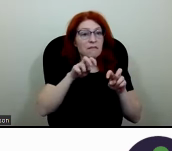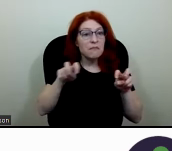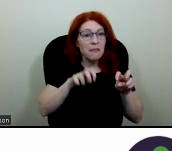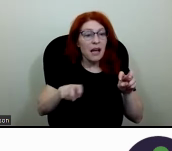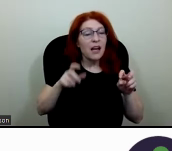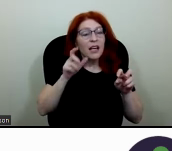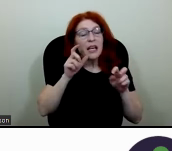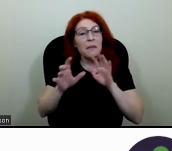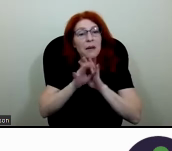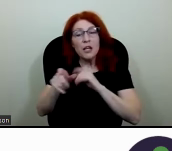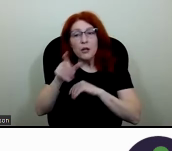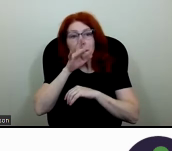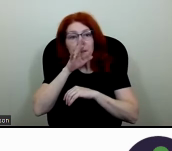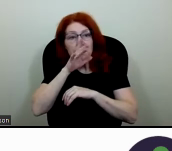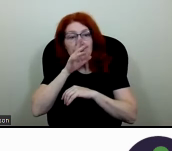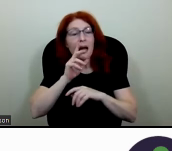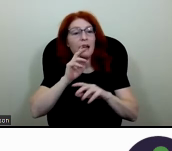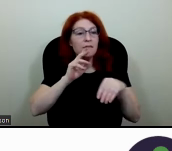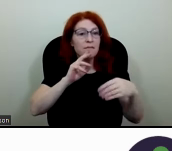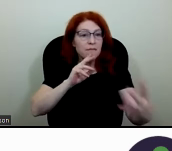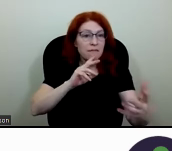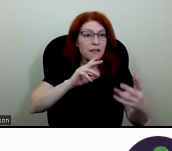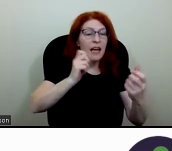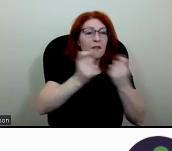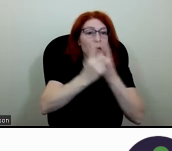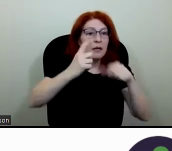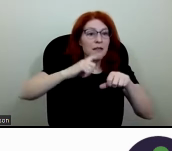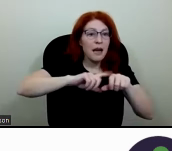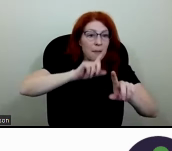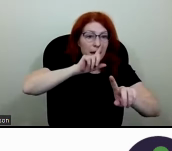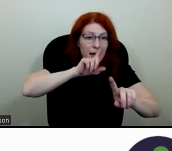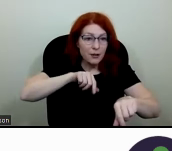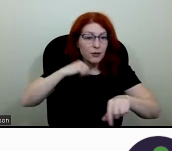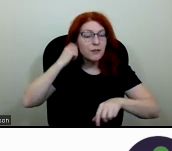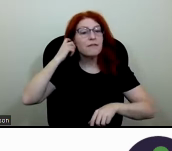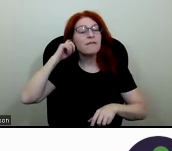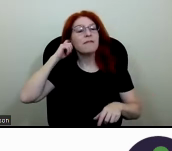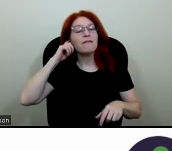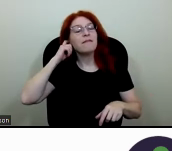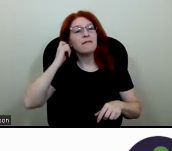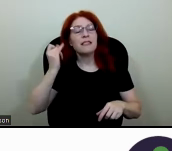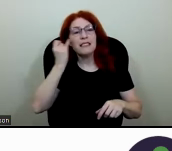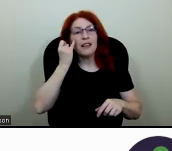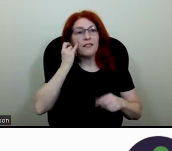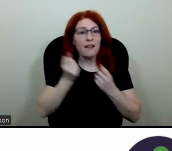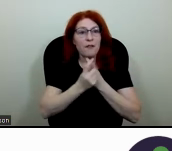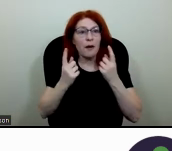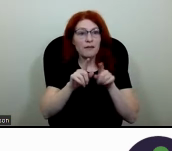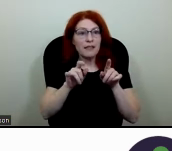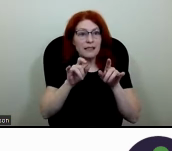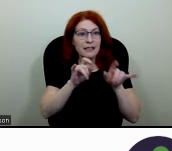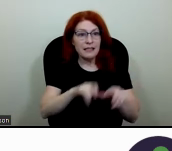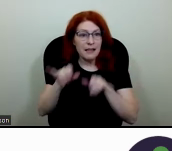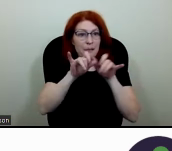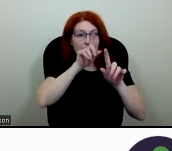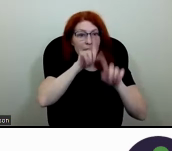out loud and then give a chance for everybody to answer it and see if everybody has the same answer at the